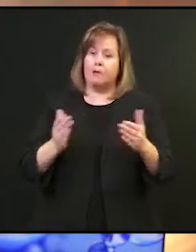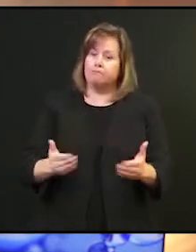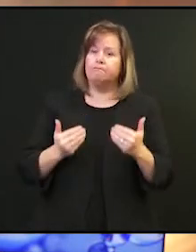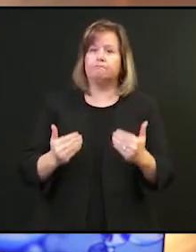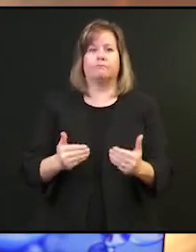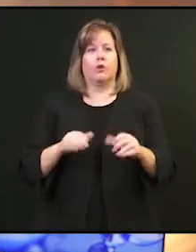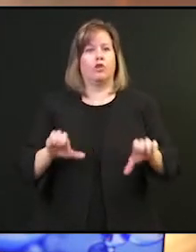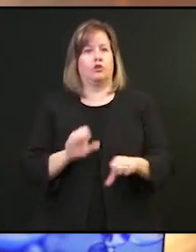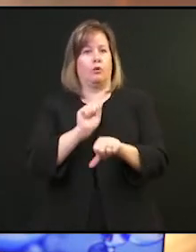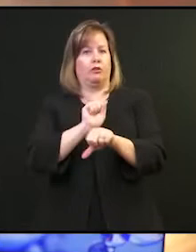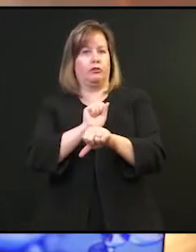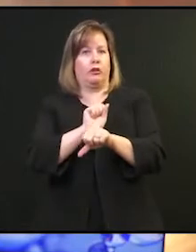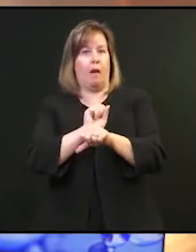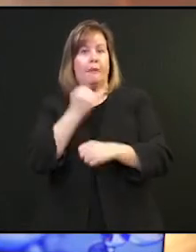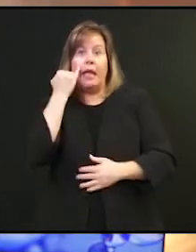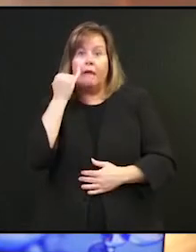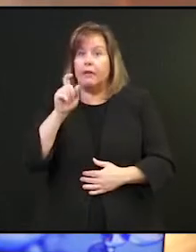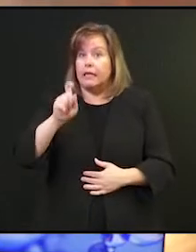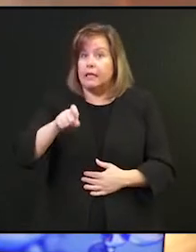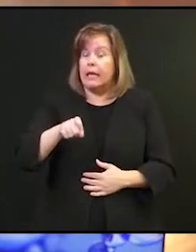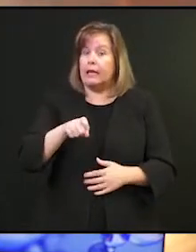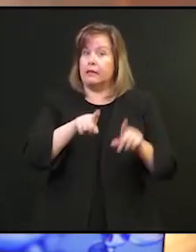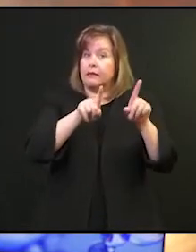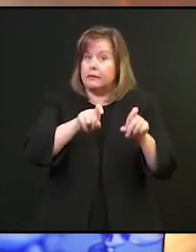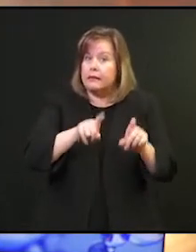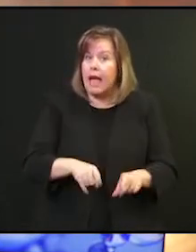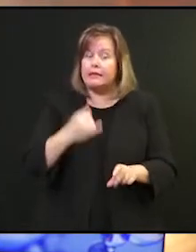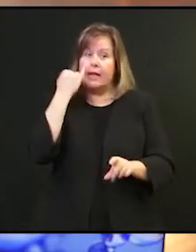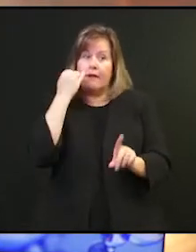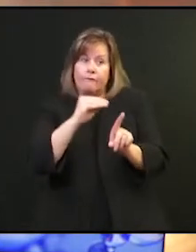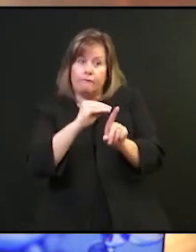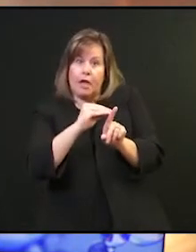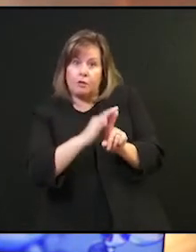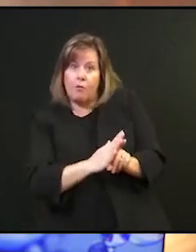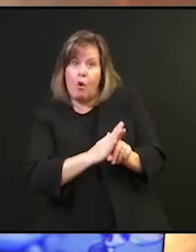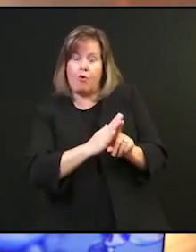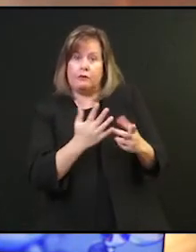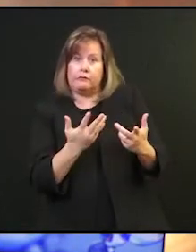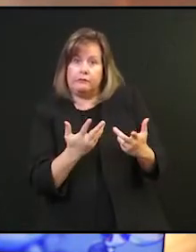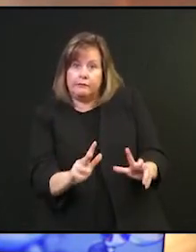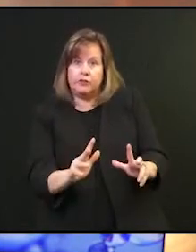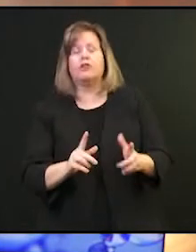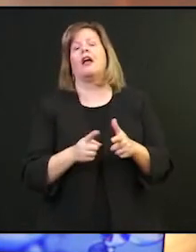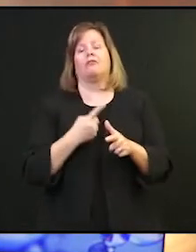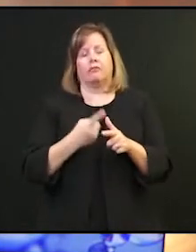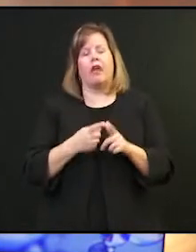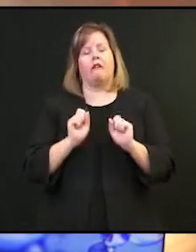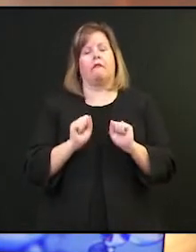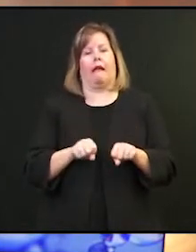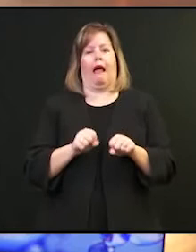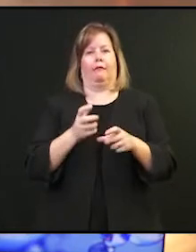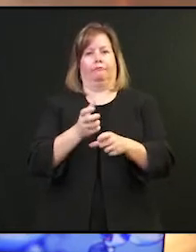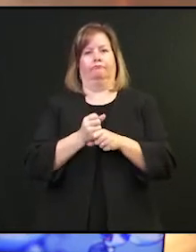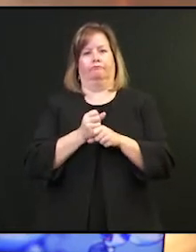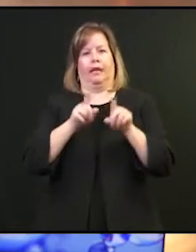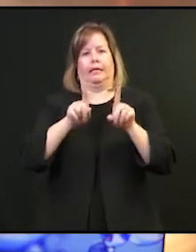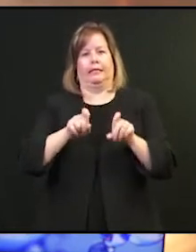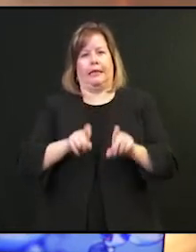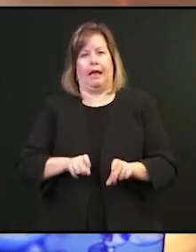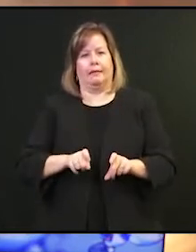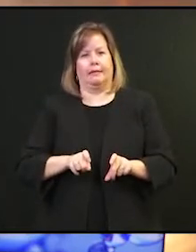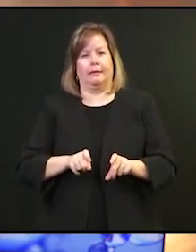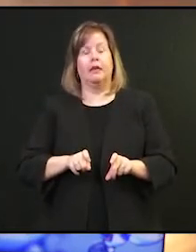can get testing if they need it, if they think they've had an exposure, and that helps us to identify cases before